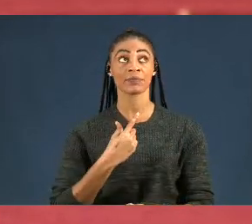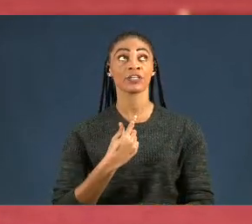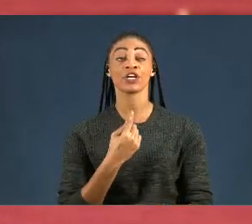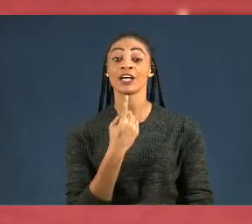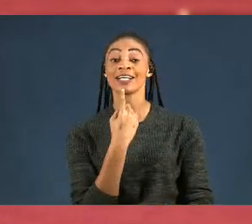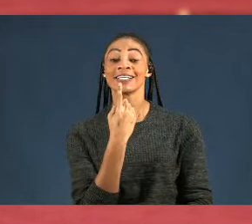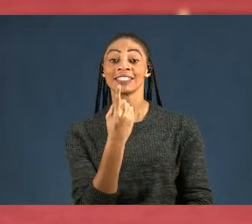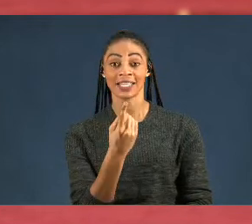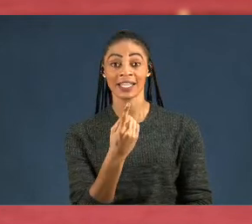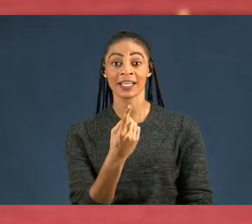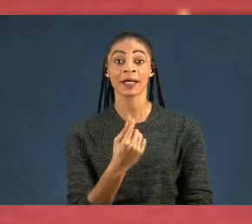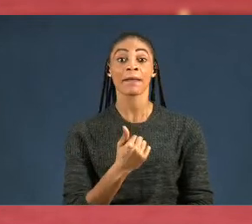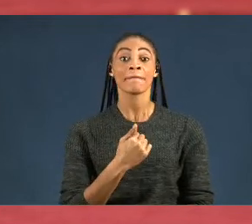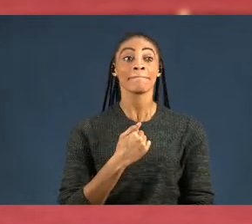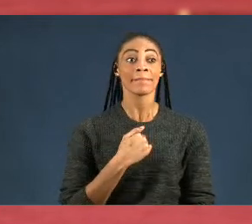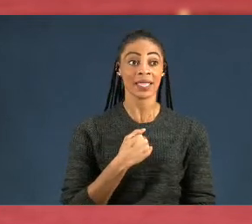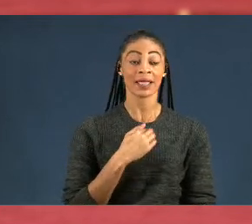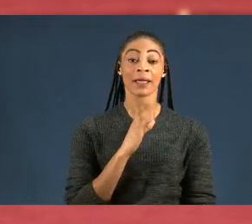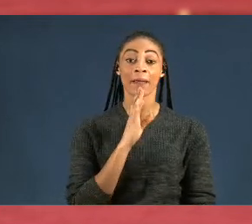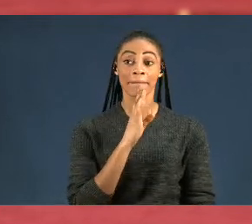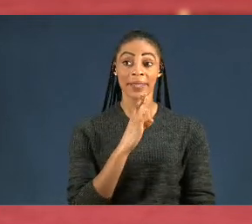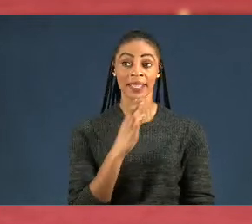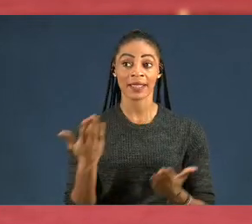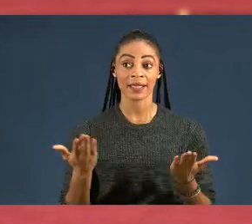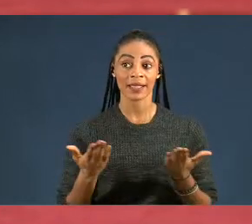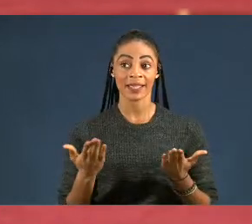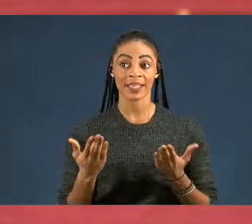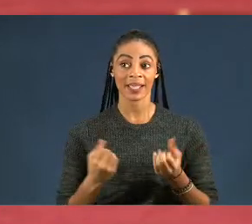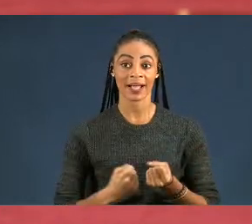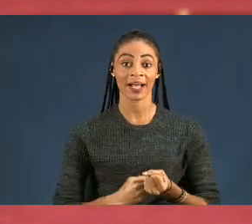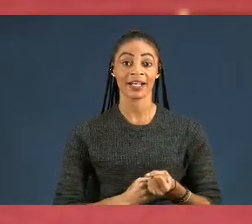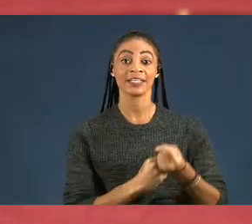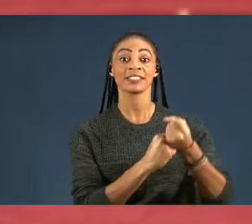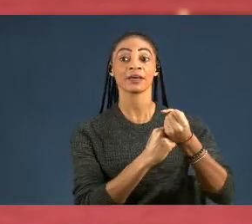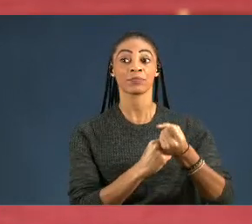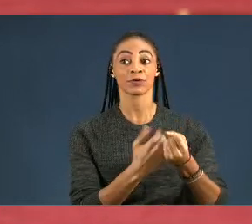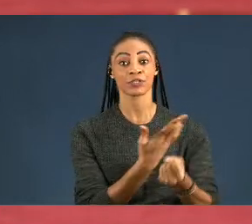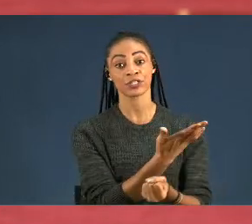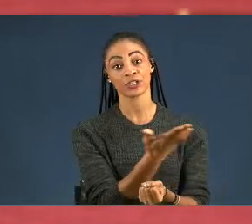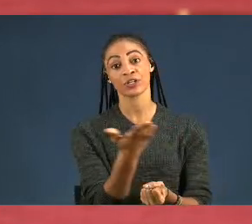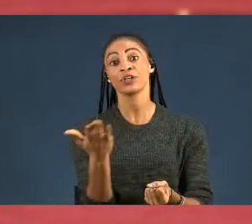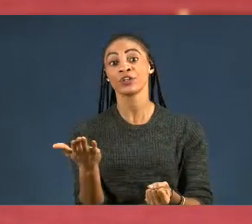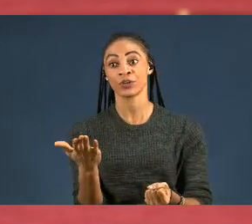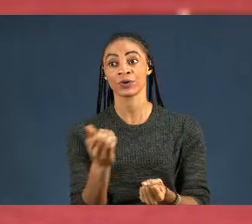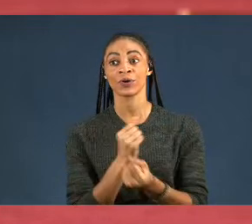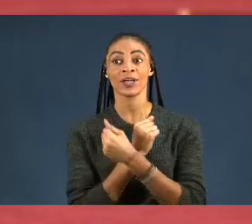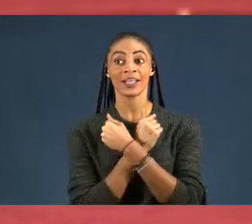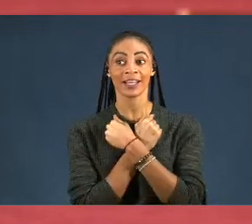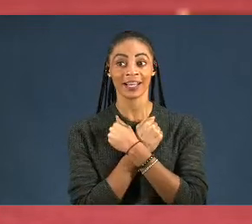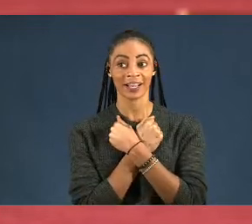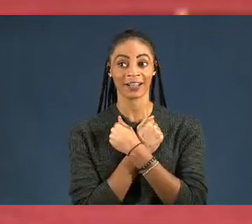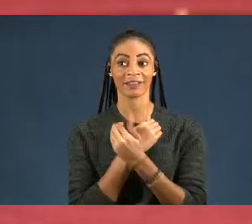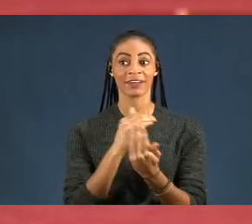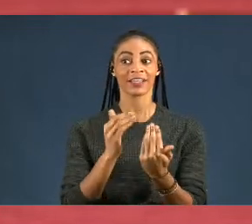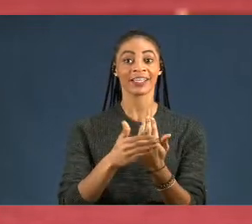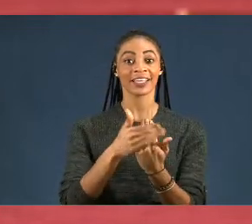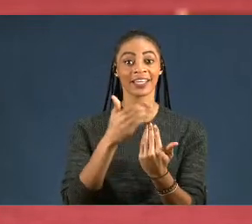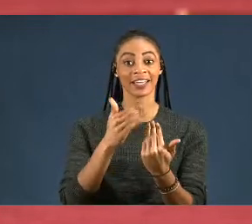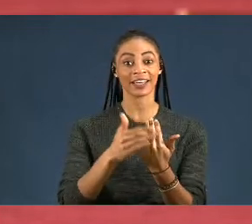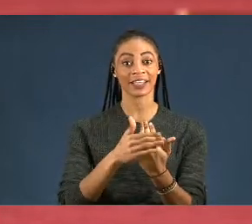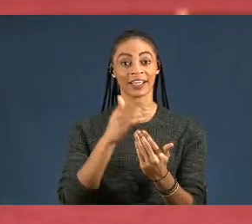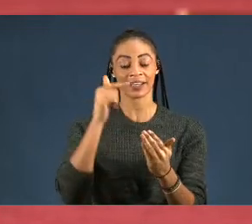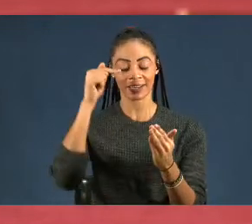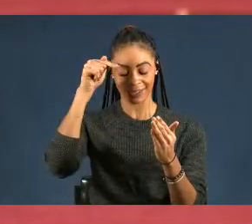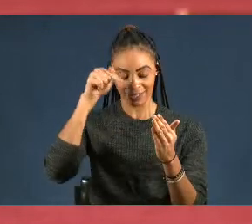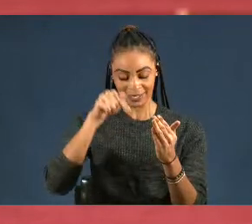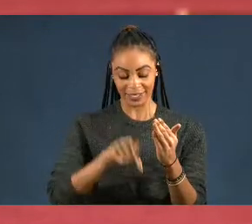Come rain, come shine, I will be here, I will be constant. Love is caring, love is deep, love is secure, love